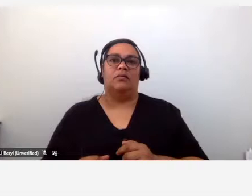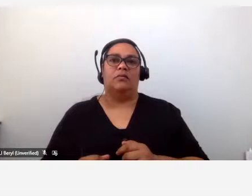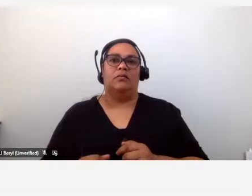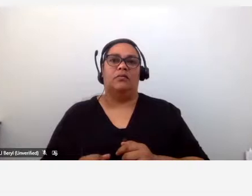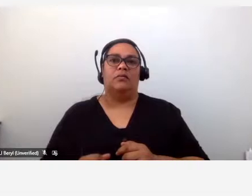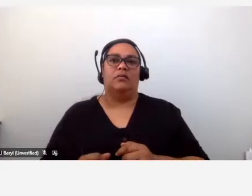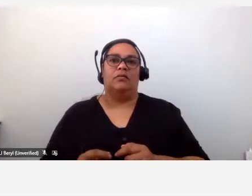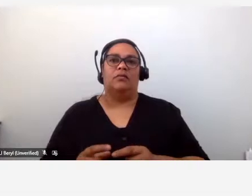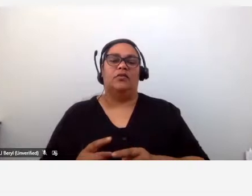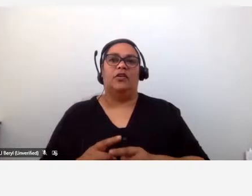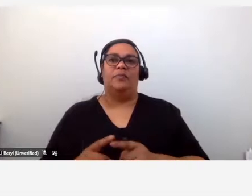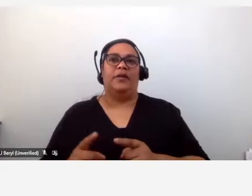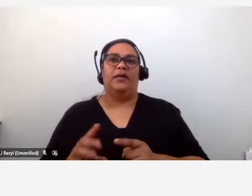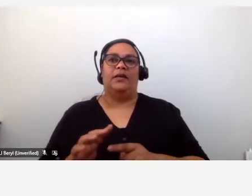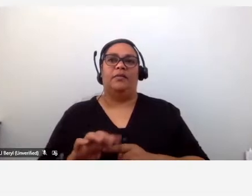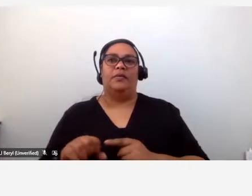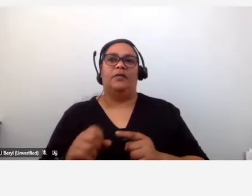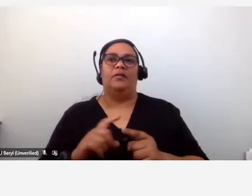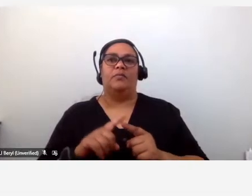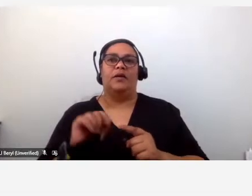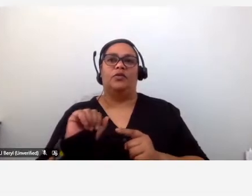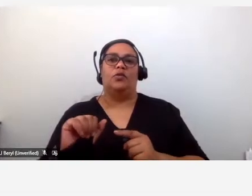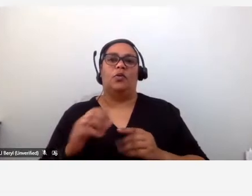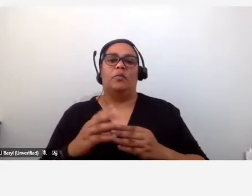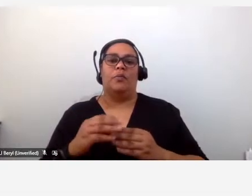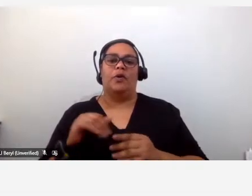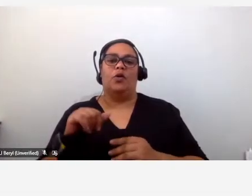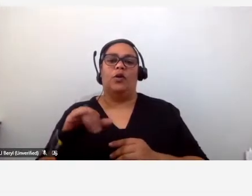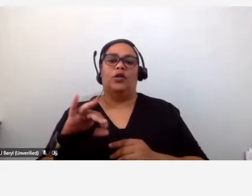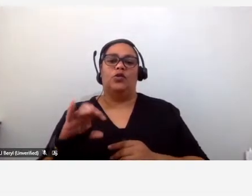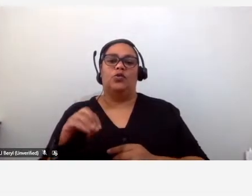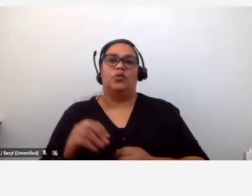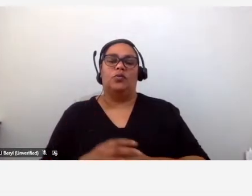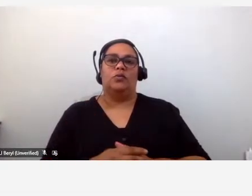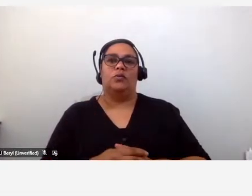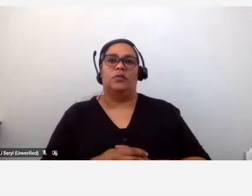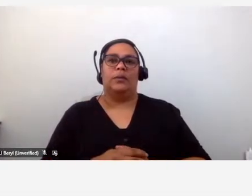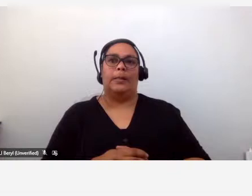there. Member Gwensu.